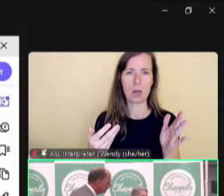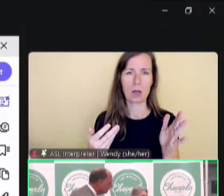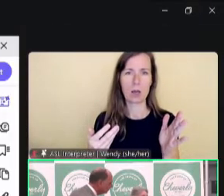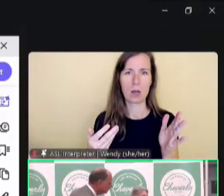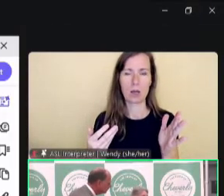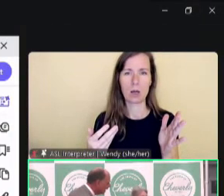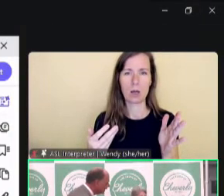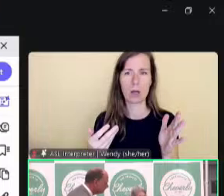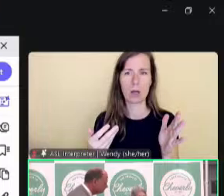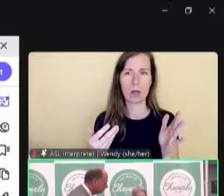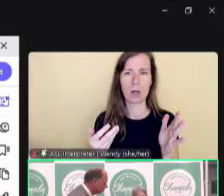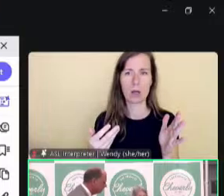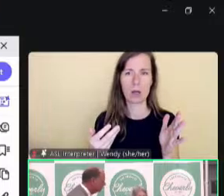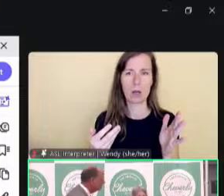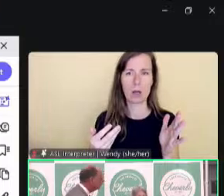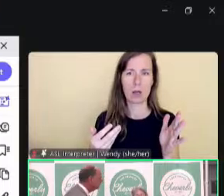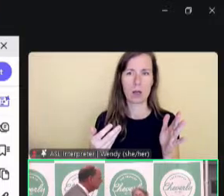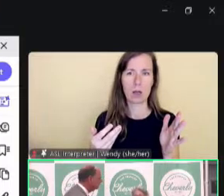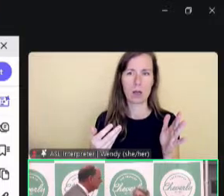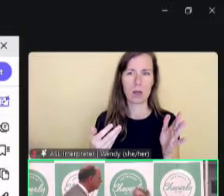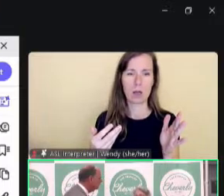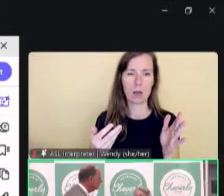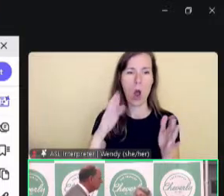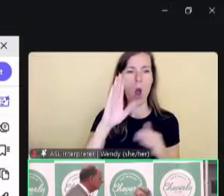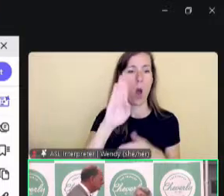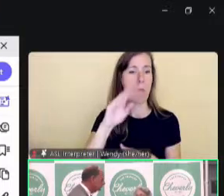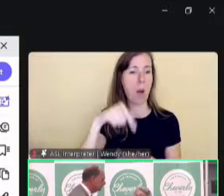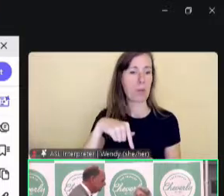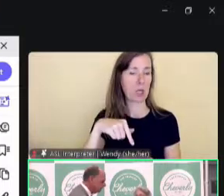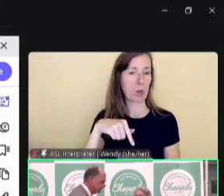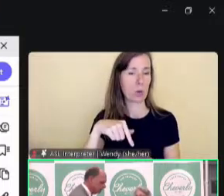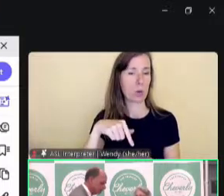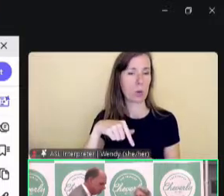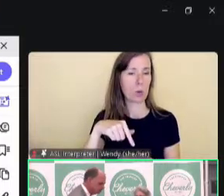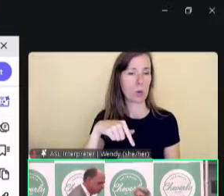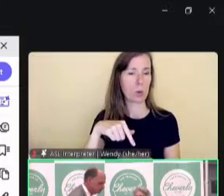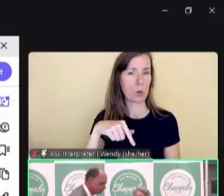No, the lots, barbecues in there. oh, let me